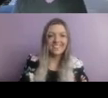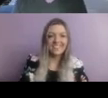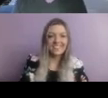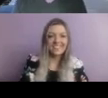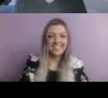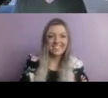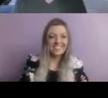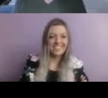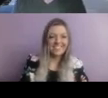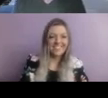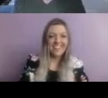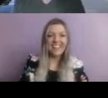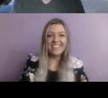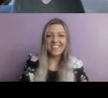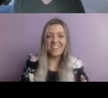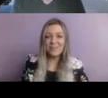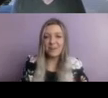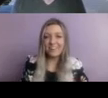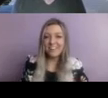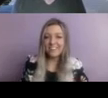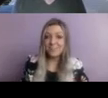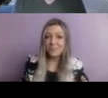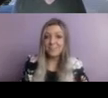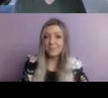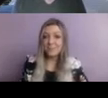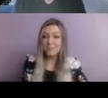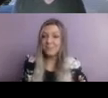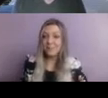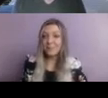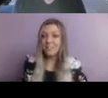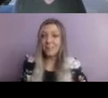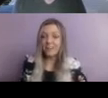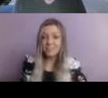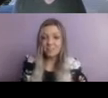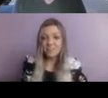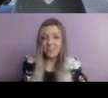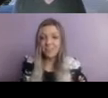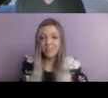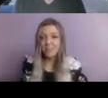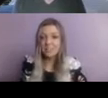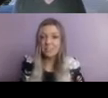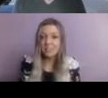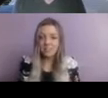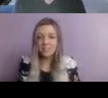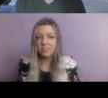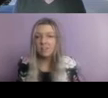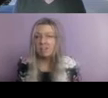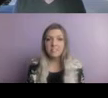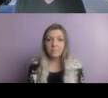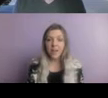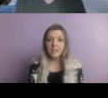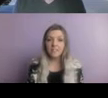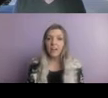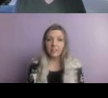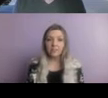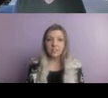That's all for today. And thank you, Bonnie. I just wanted to remind people that on Tuesday, the Brookings City Council